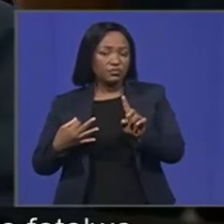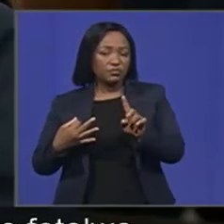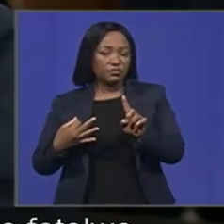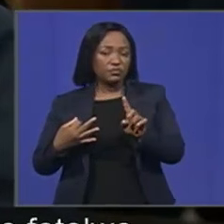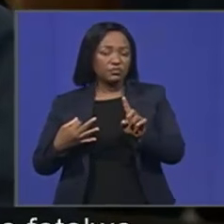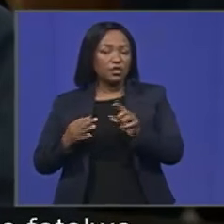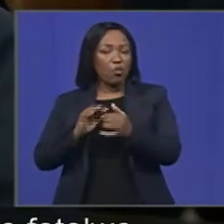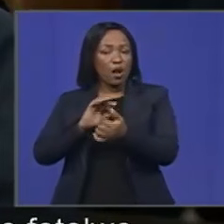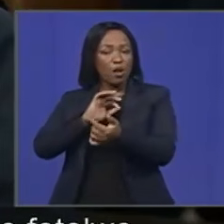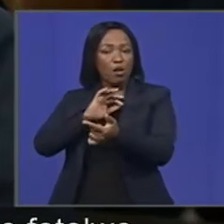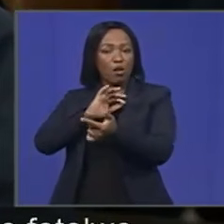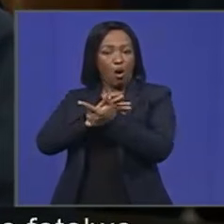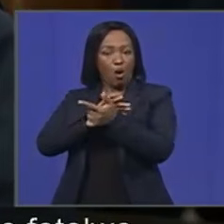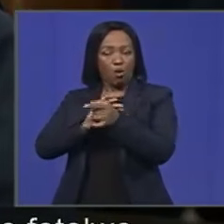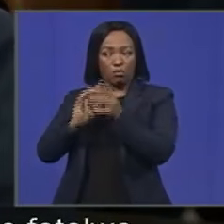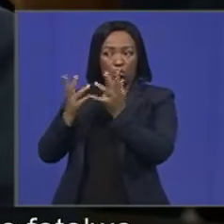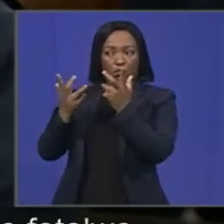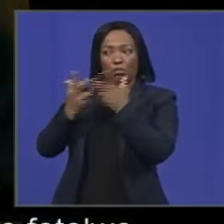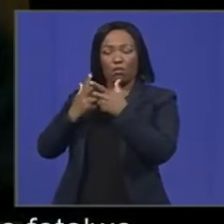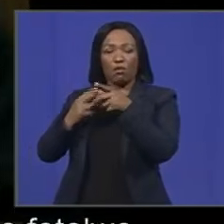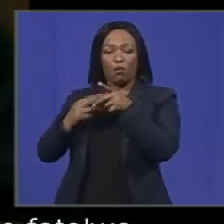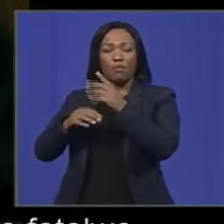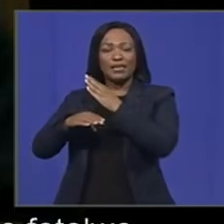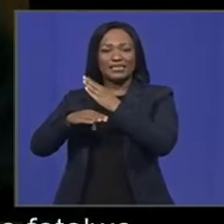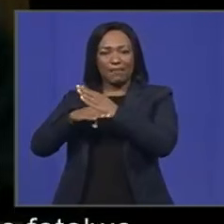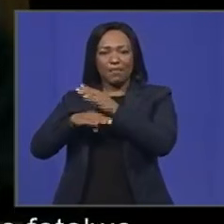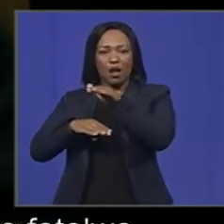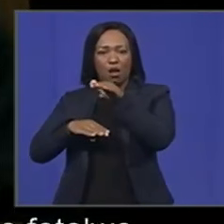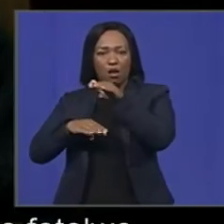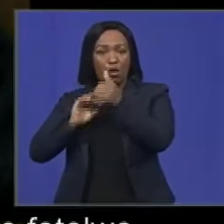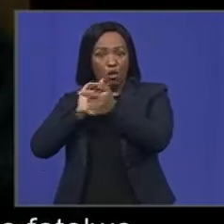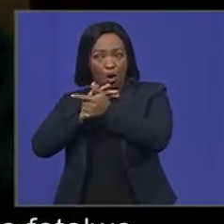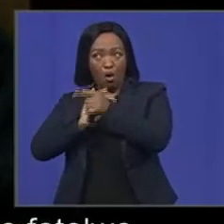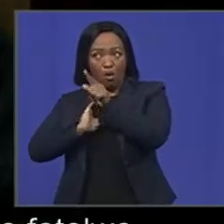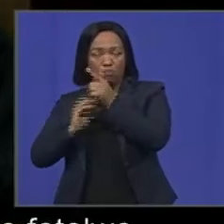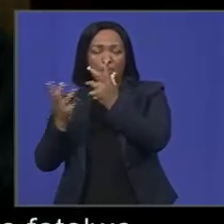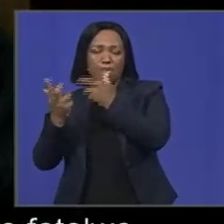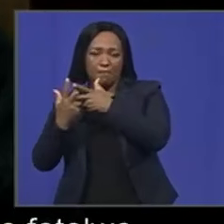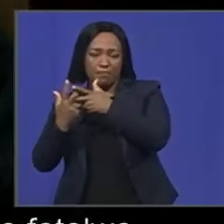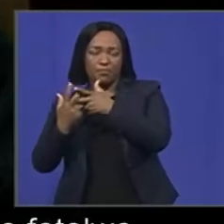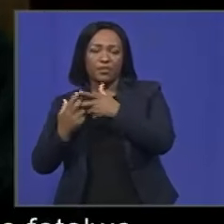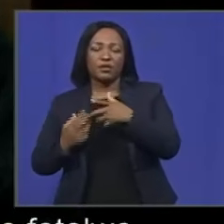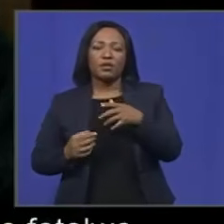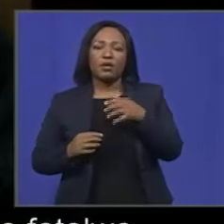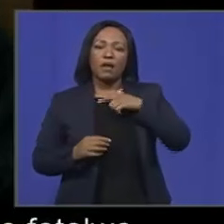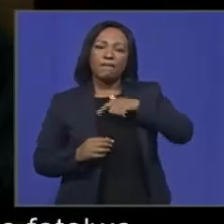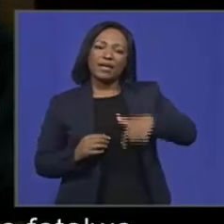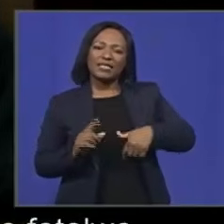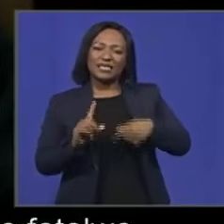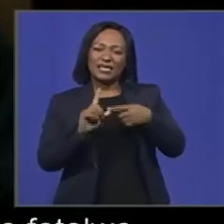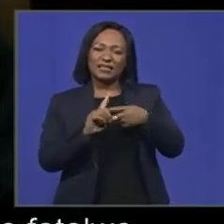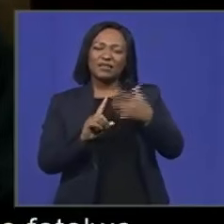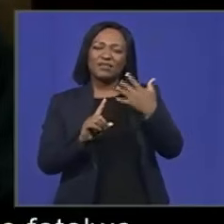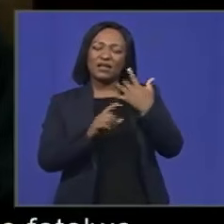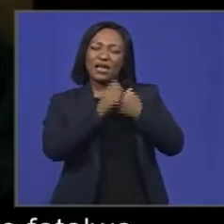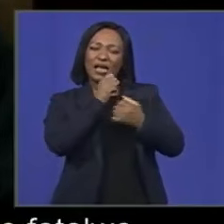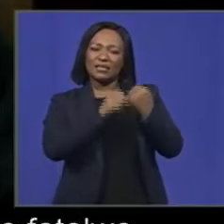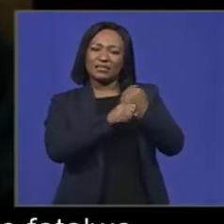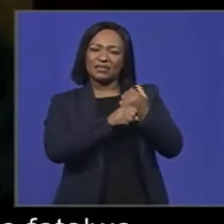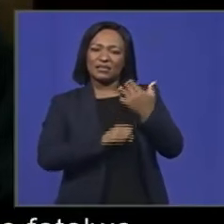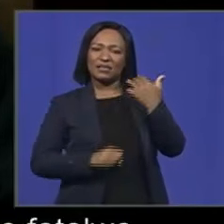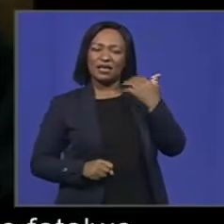applicable law would be Zambian law. Mopresidente wa Maloba Lungu tlhokafaletse mono Afrika Borwa ngwagola sete